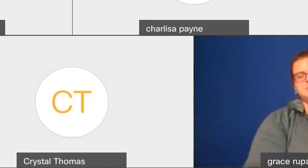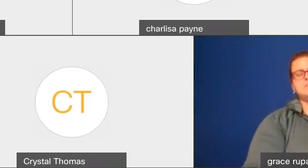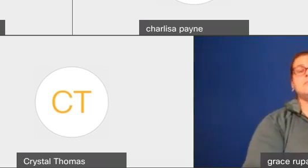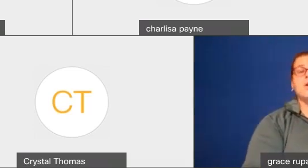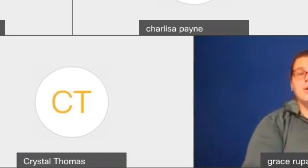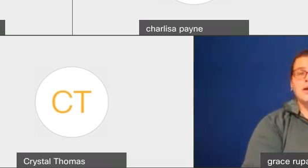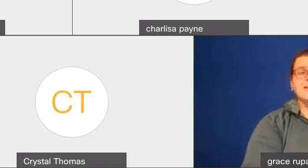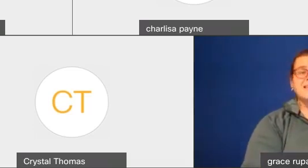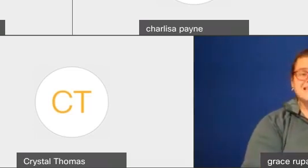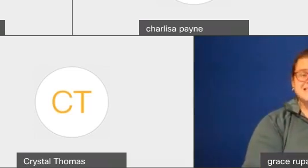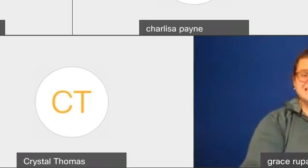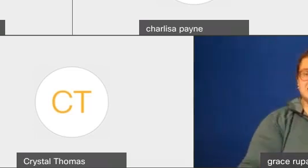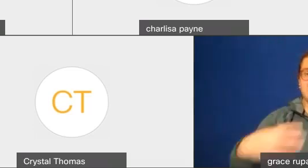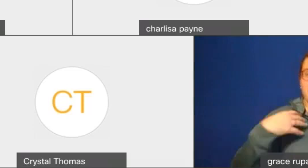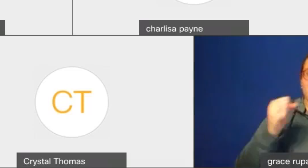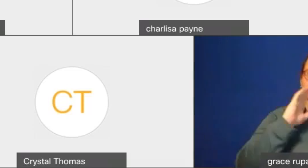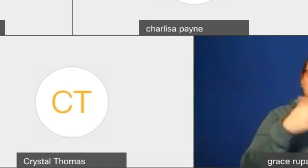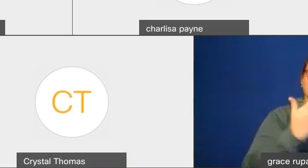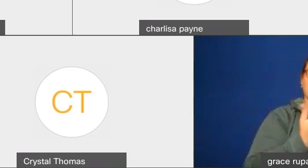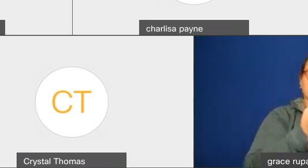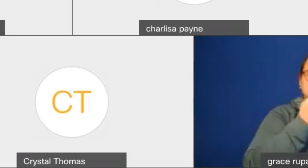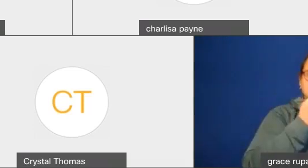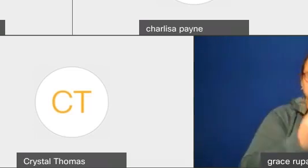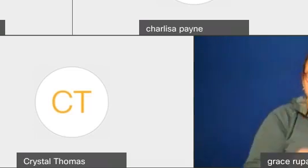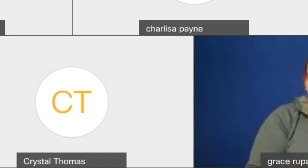There were other questions.